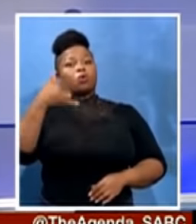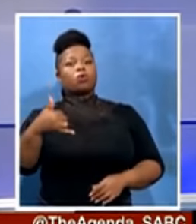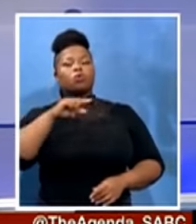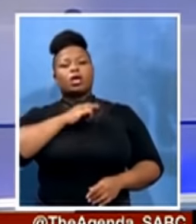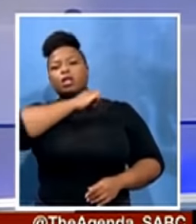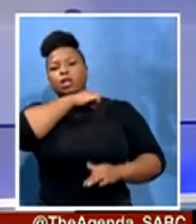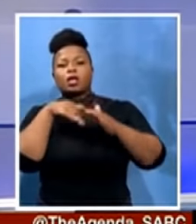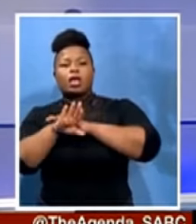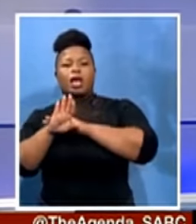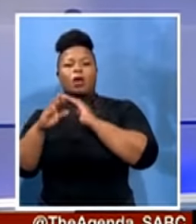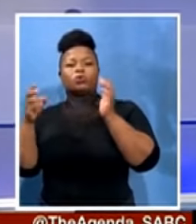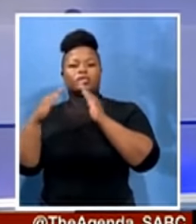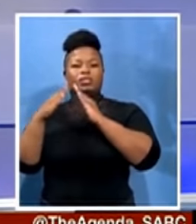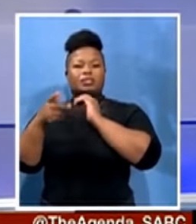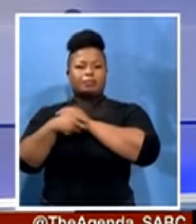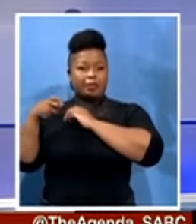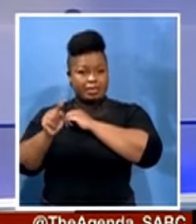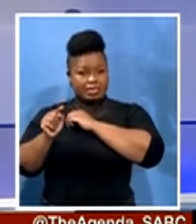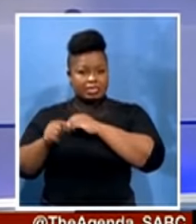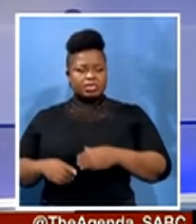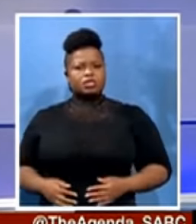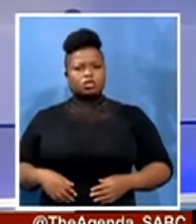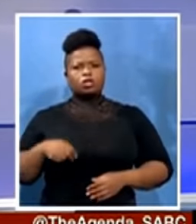progress. Here's the Honolulu Police Chief, Suzanne Ballard.